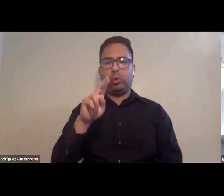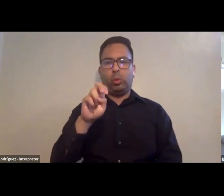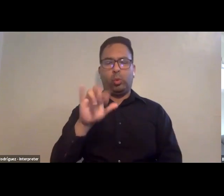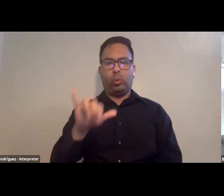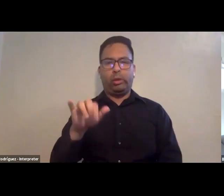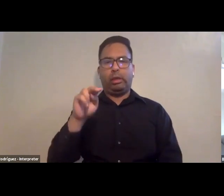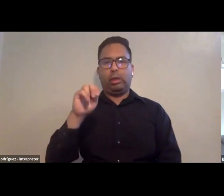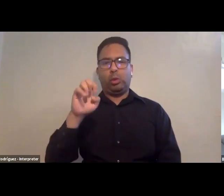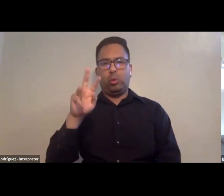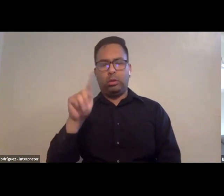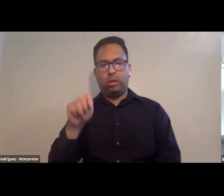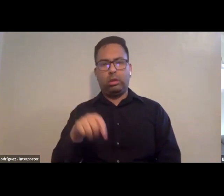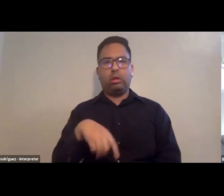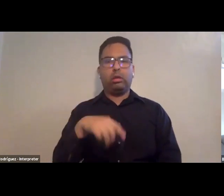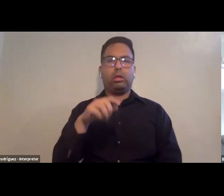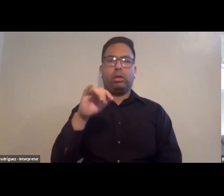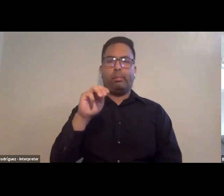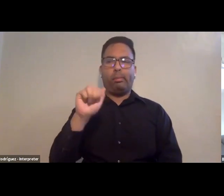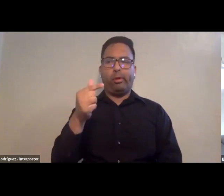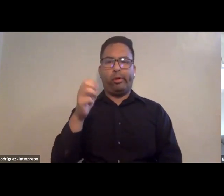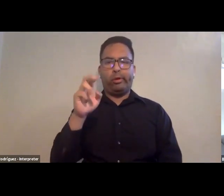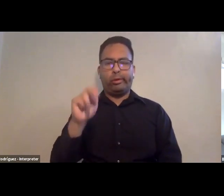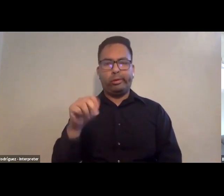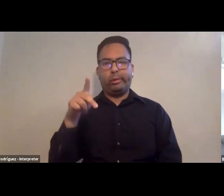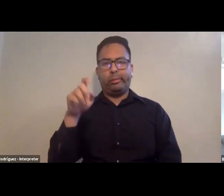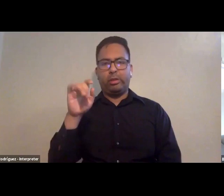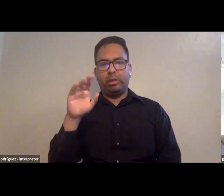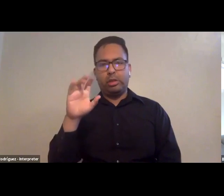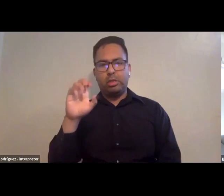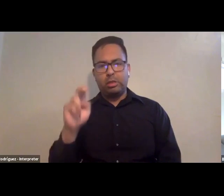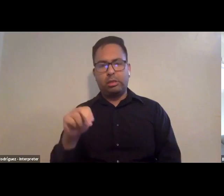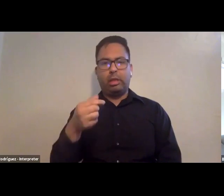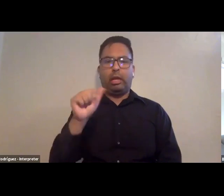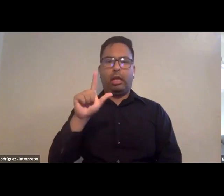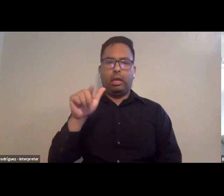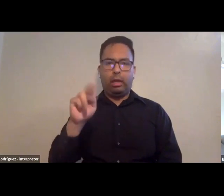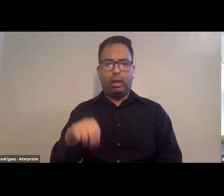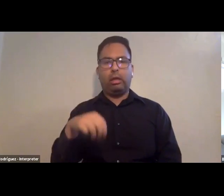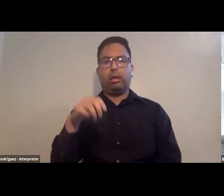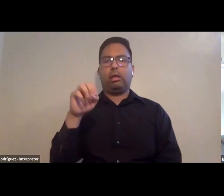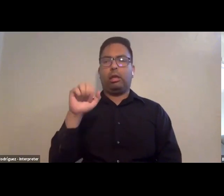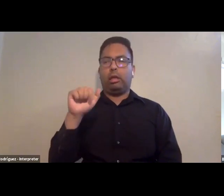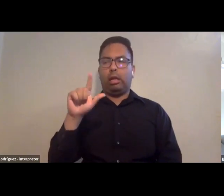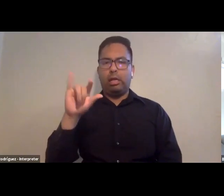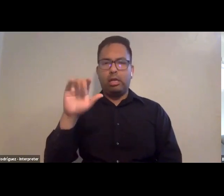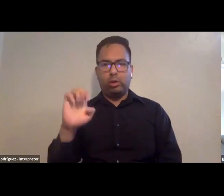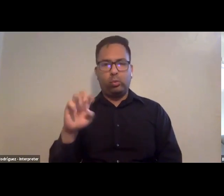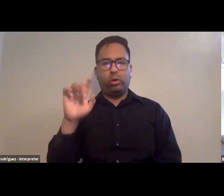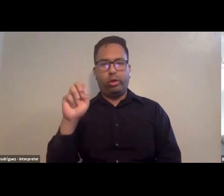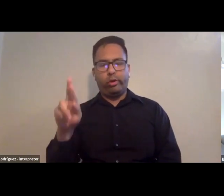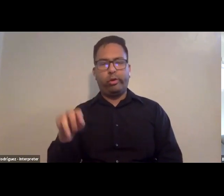Gioconda Belli, Marge Piercy, Allen Ginsberg, Audre Lorde, Alice Walker, Asada